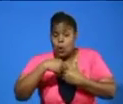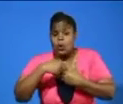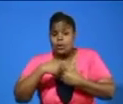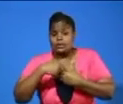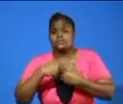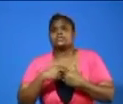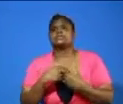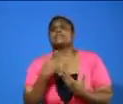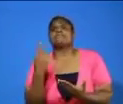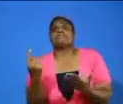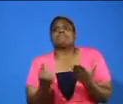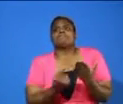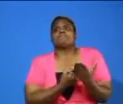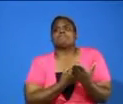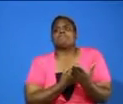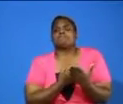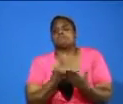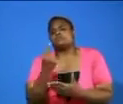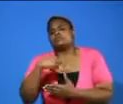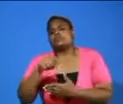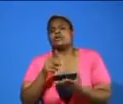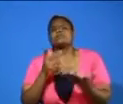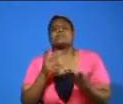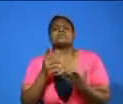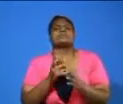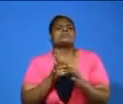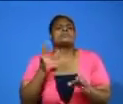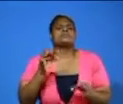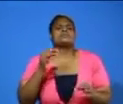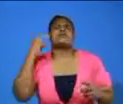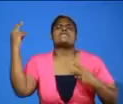Somebody's spiritual victory